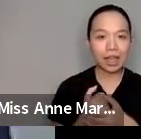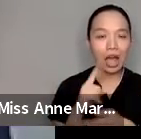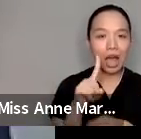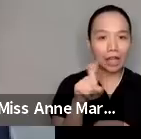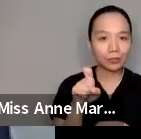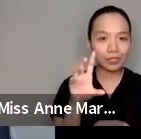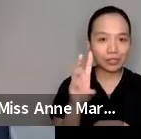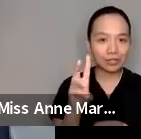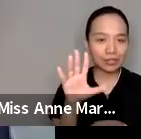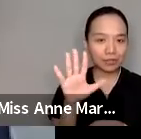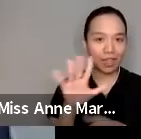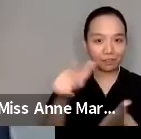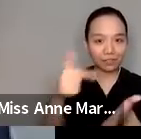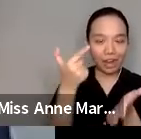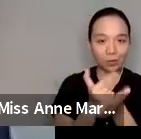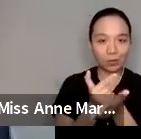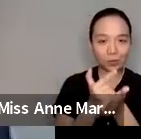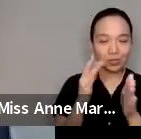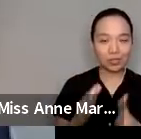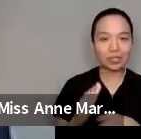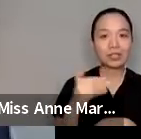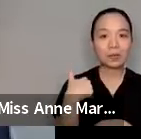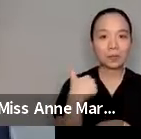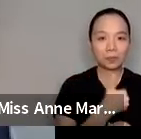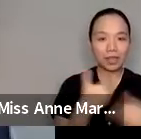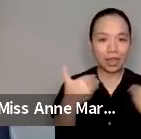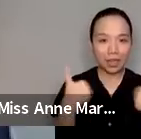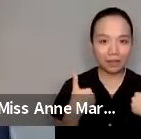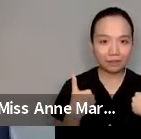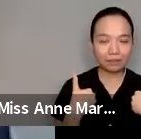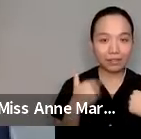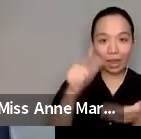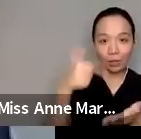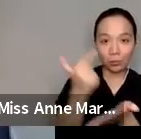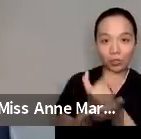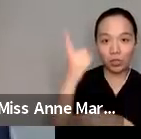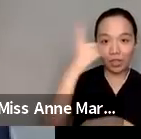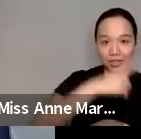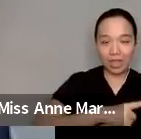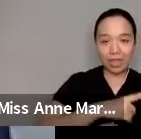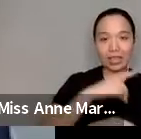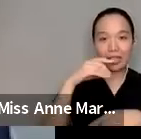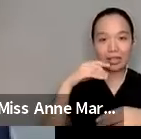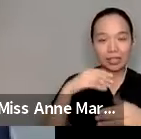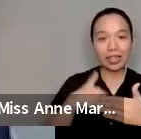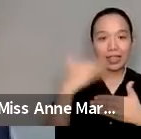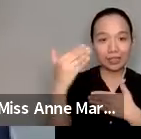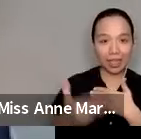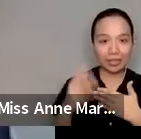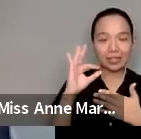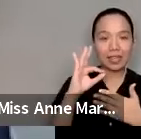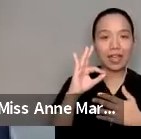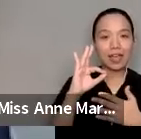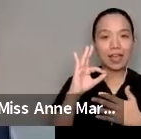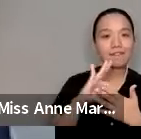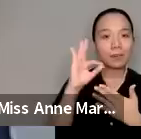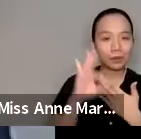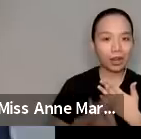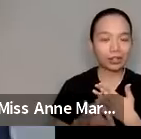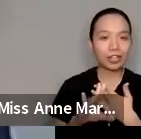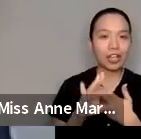165 graduates will have their graduation day in next February